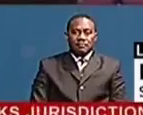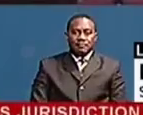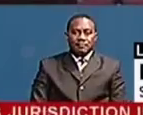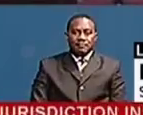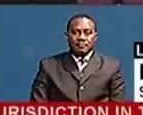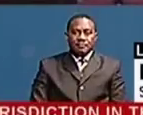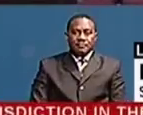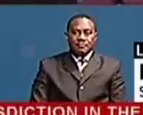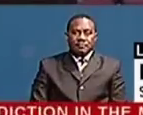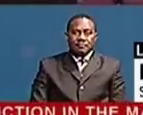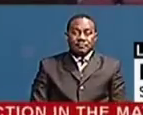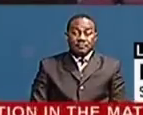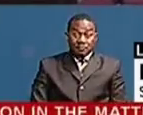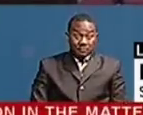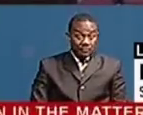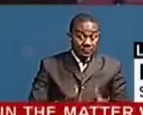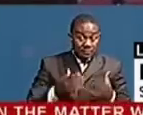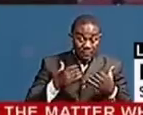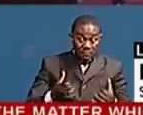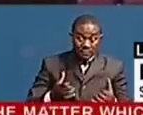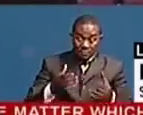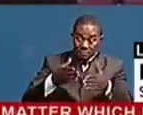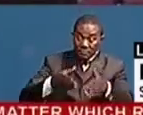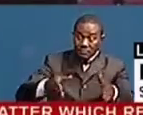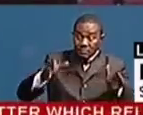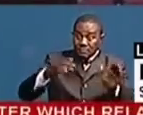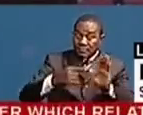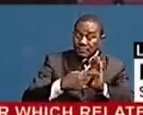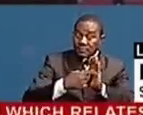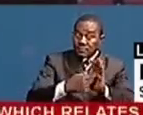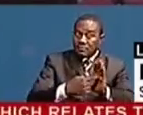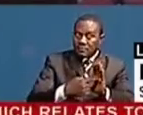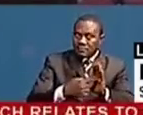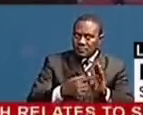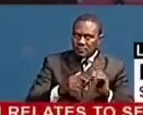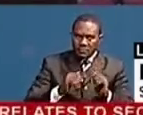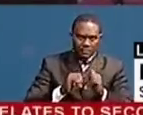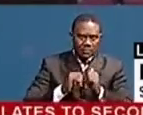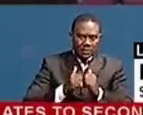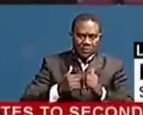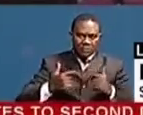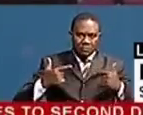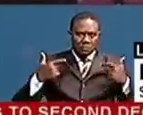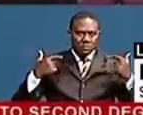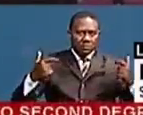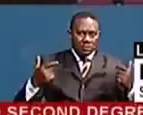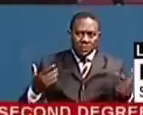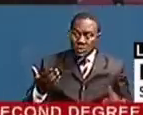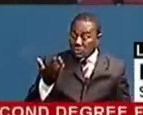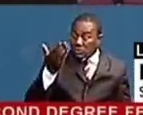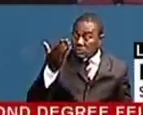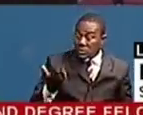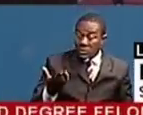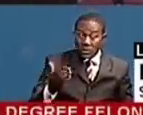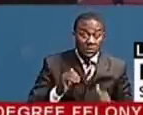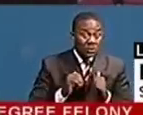we've given you full opportunity to demonstrate how mighty you are, and we hope you've done so.